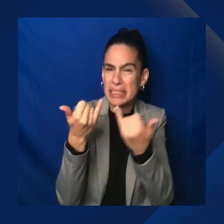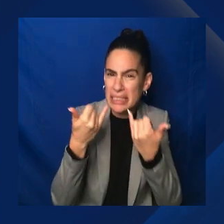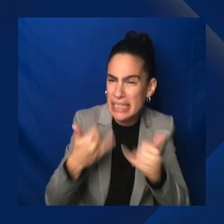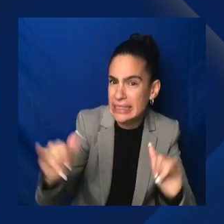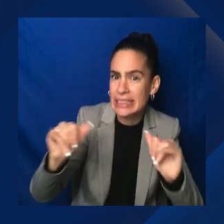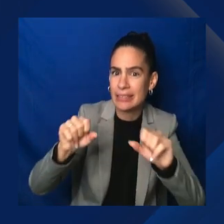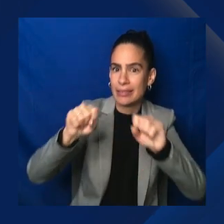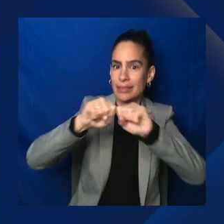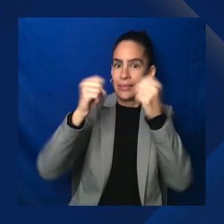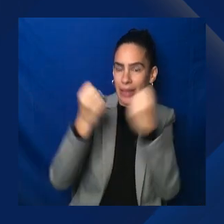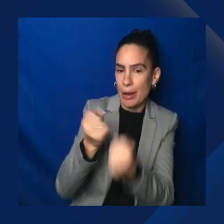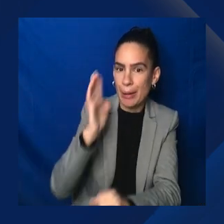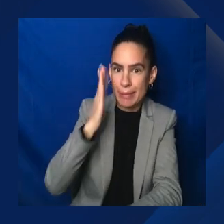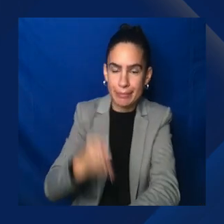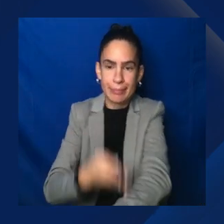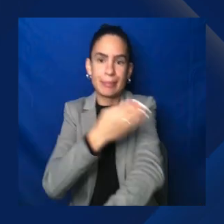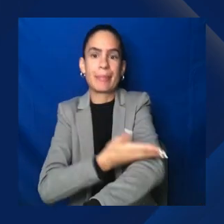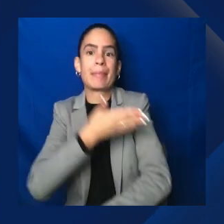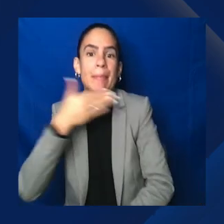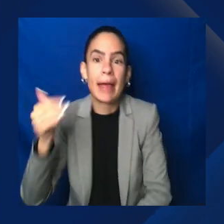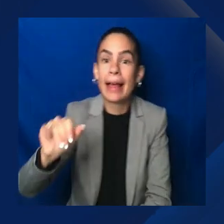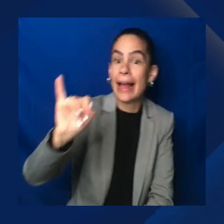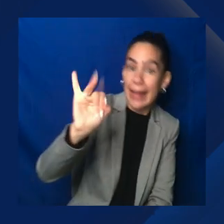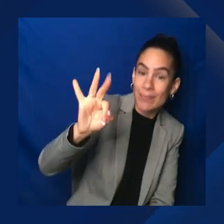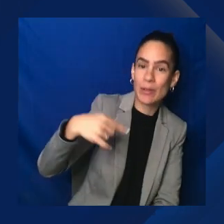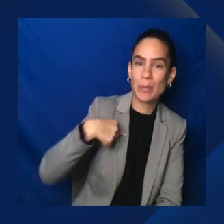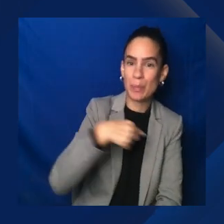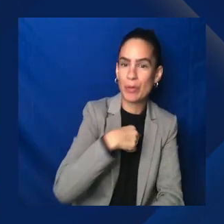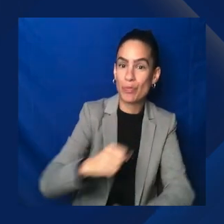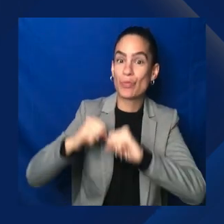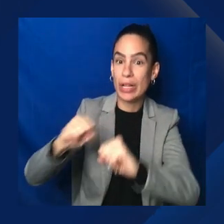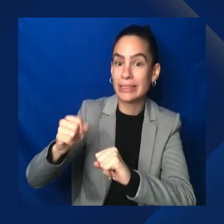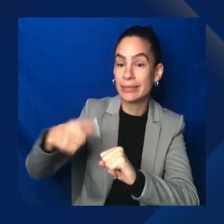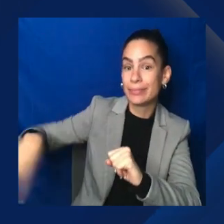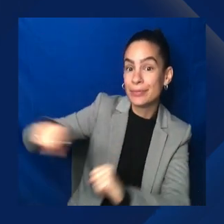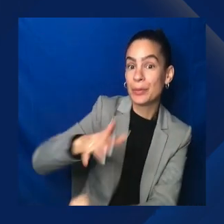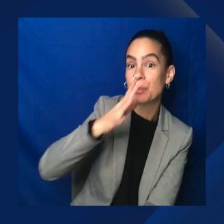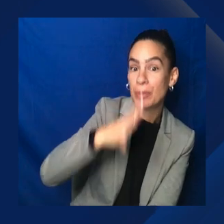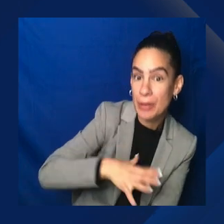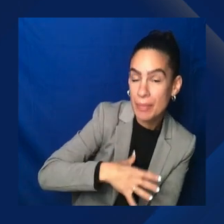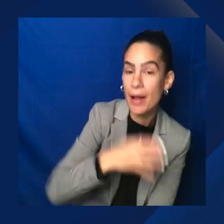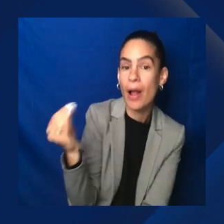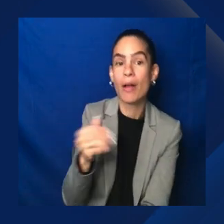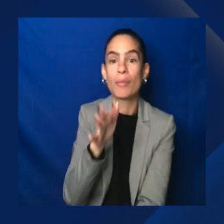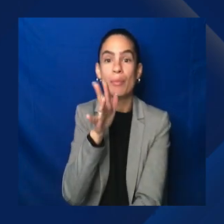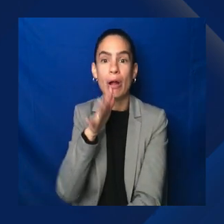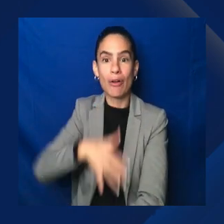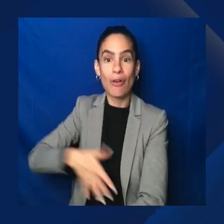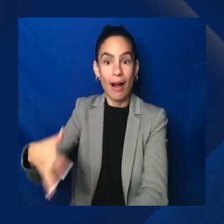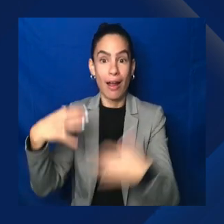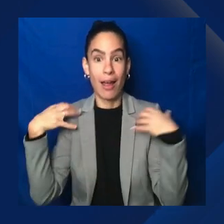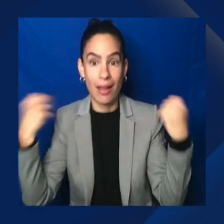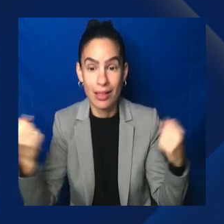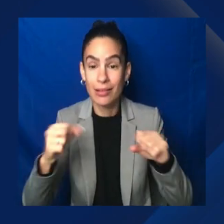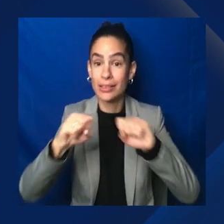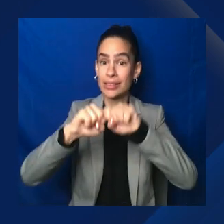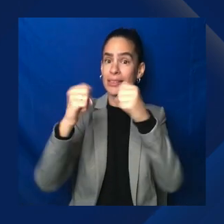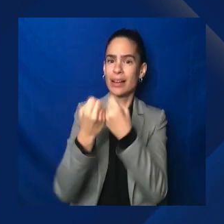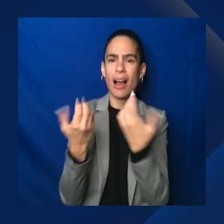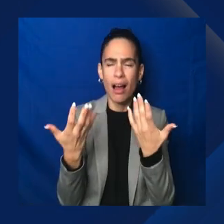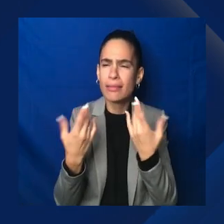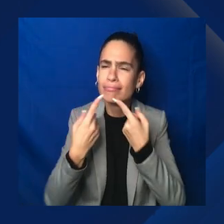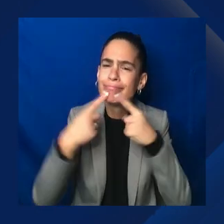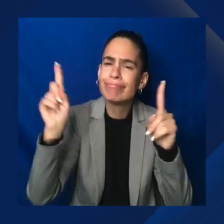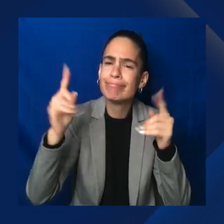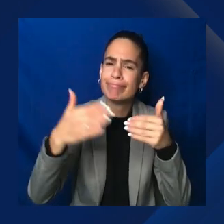protect women and the health of moms. It is a more productive society. It is a more successful